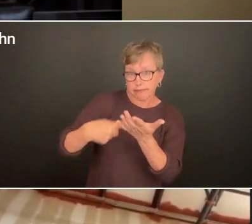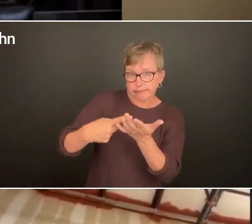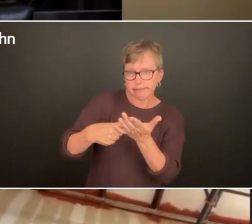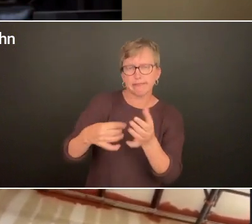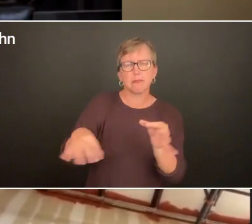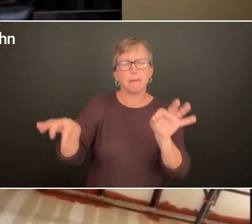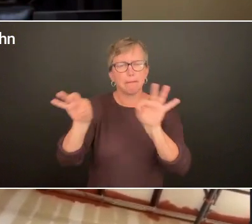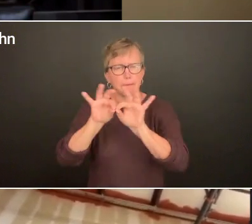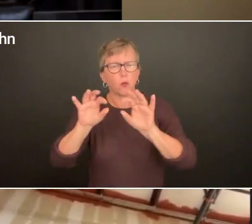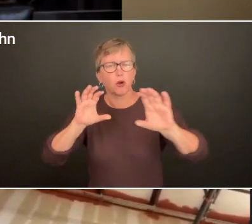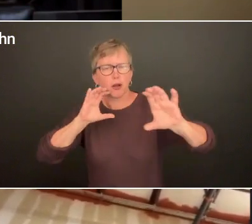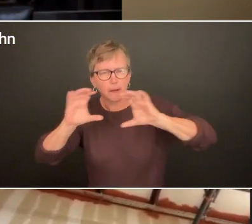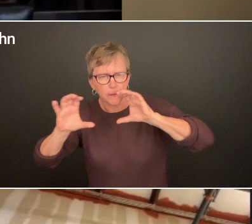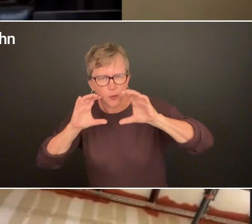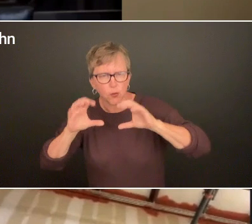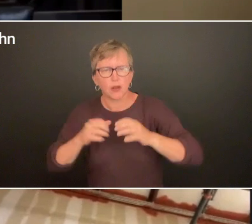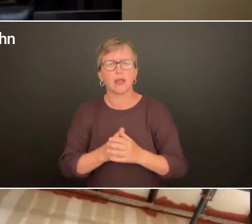But